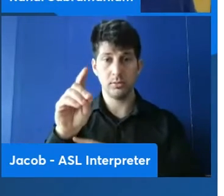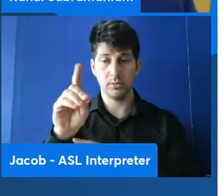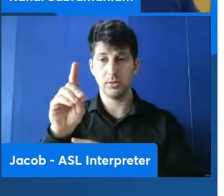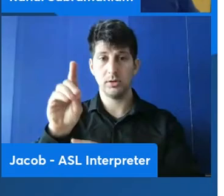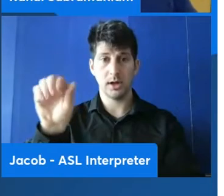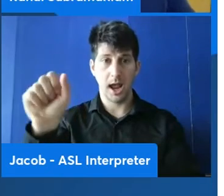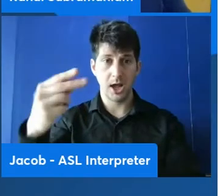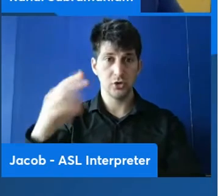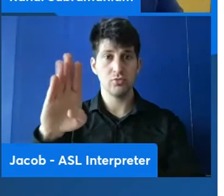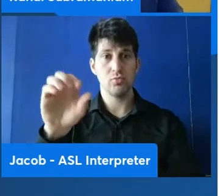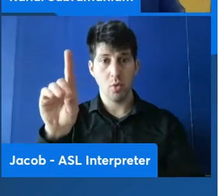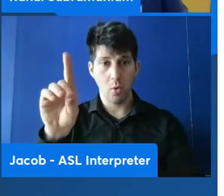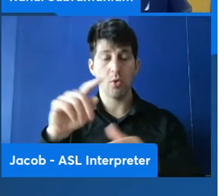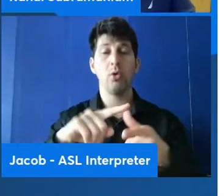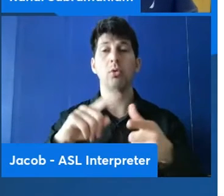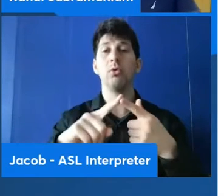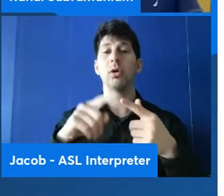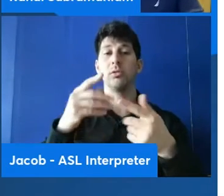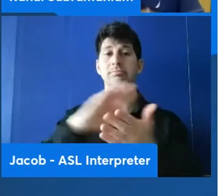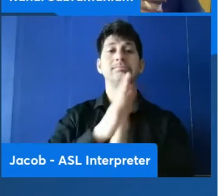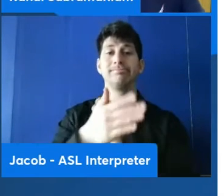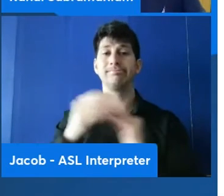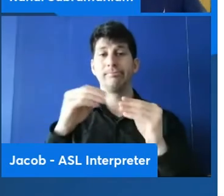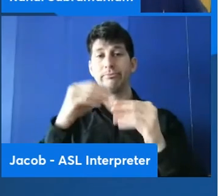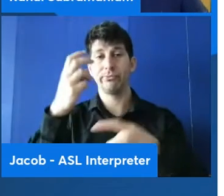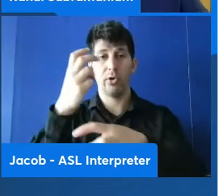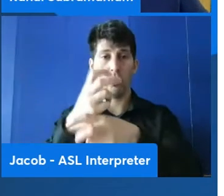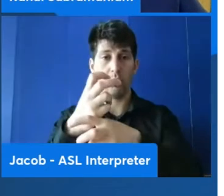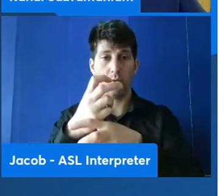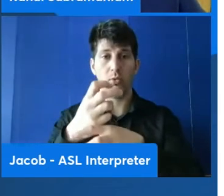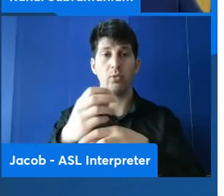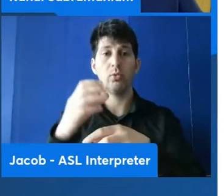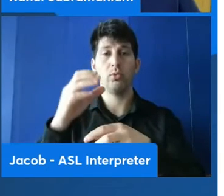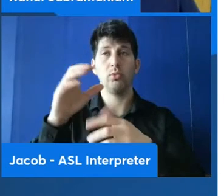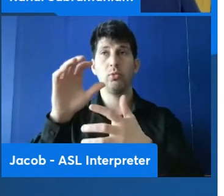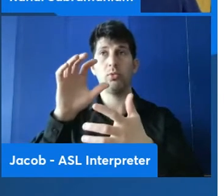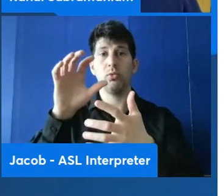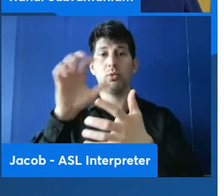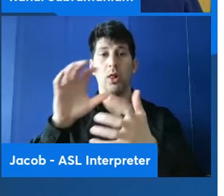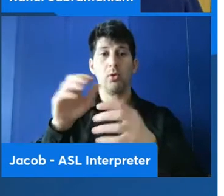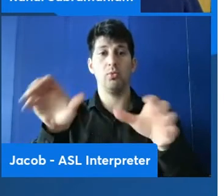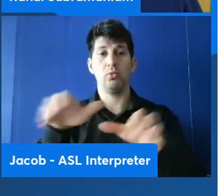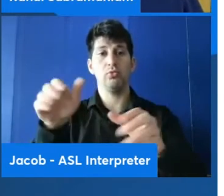stuff. It gets a little harder. Or you can create CloudWatch metrics to do the same thing.